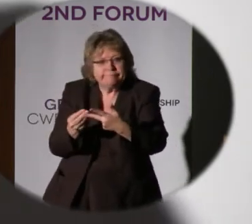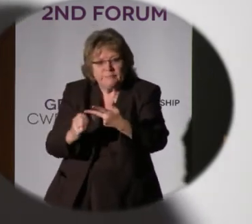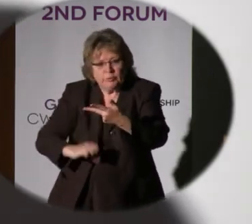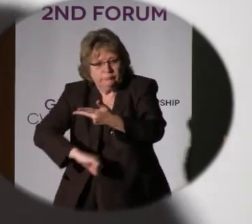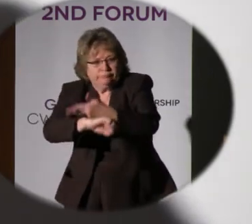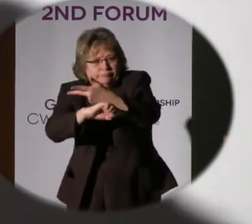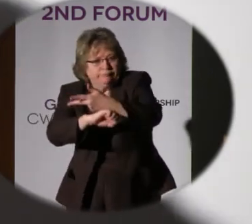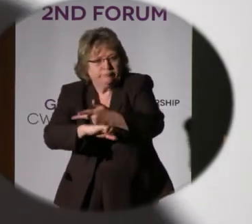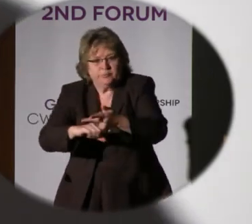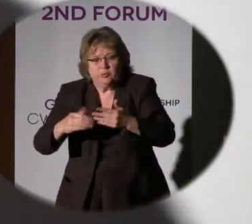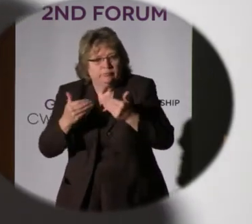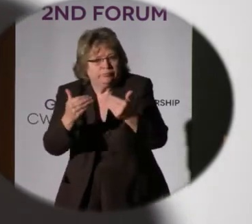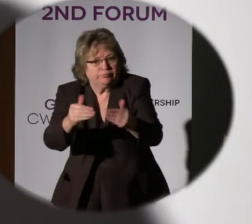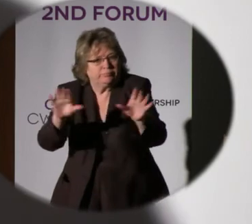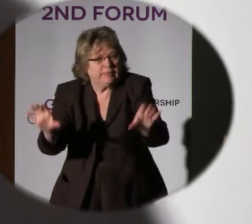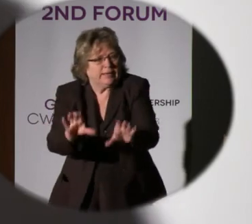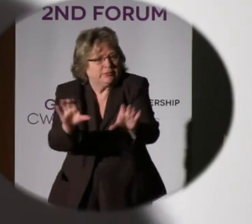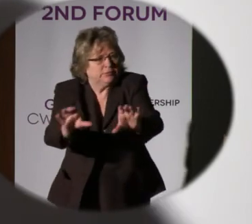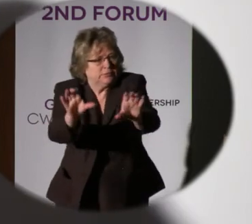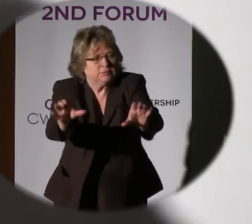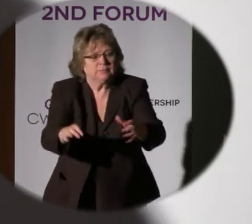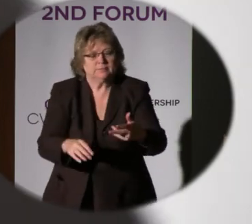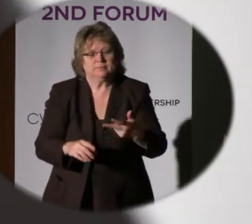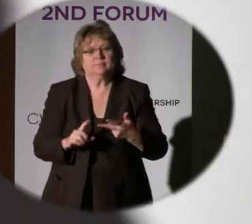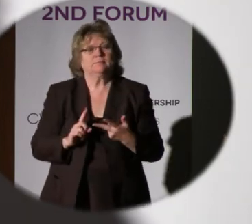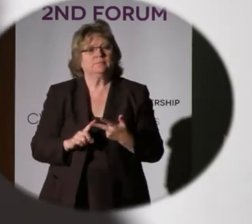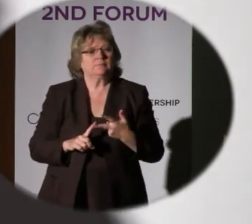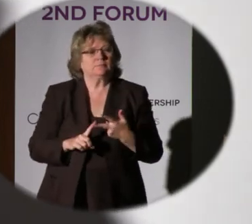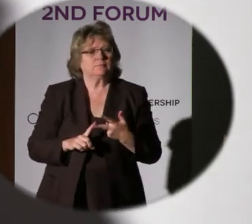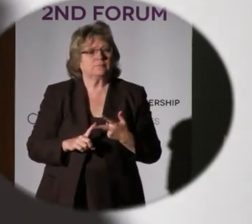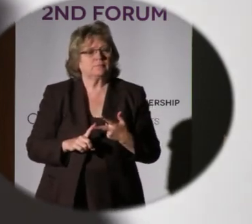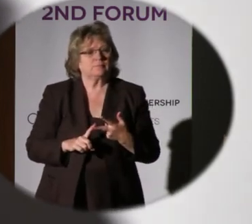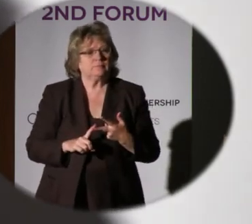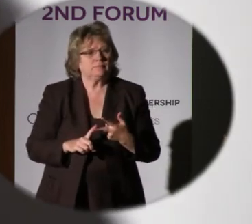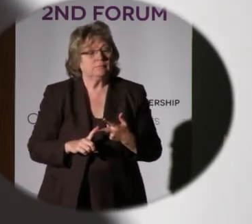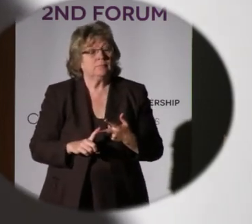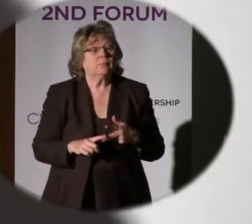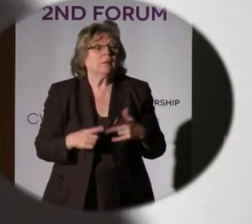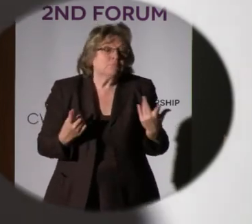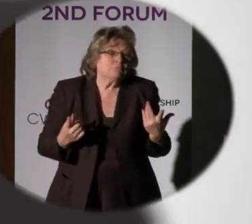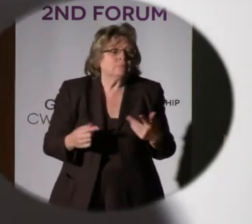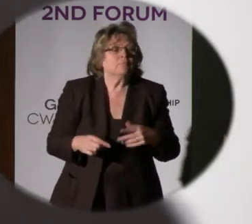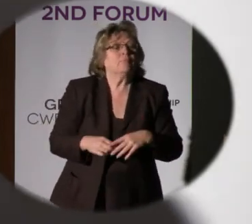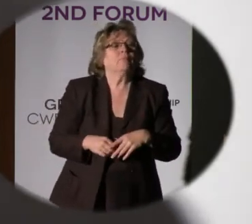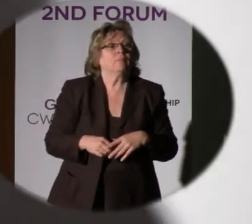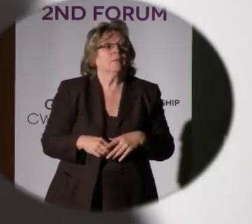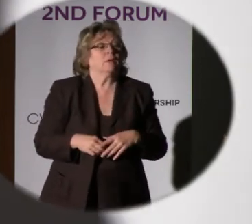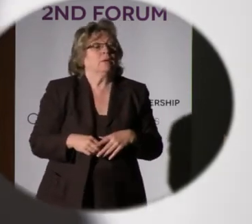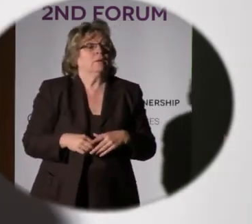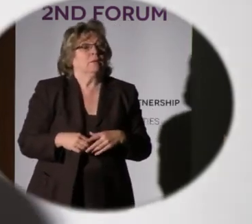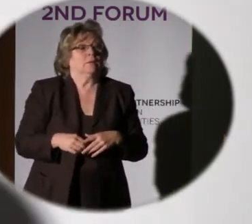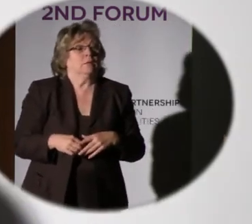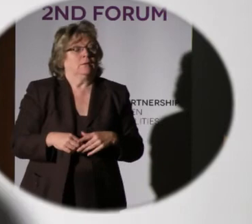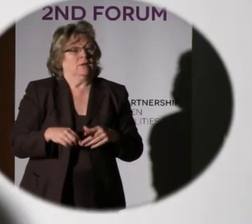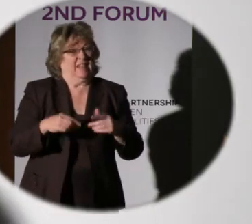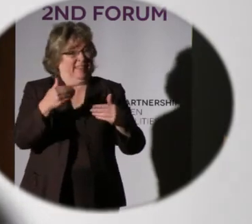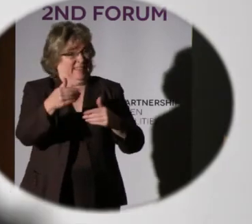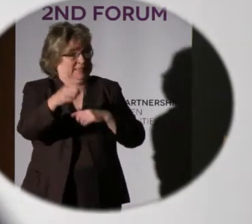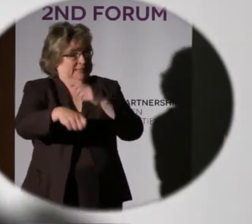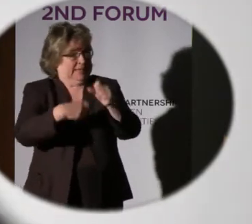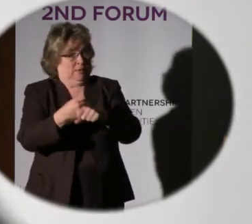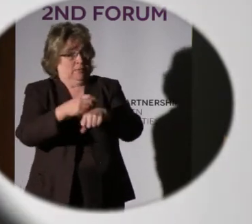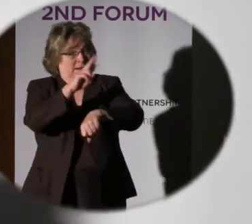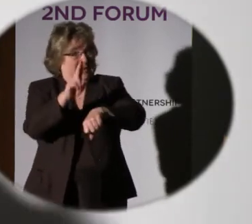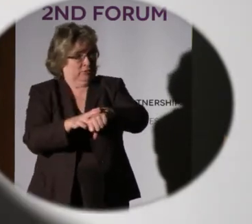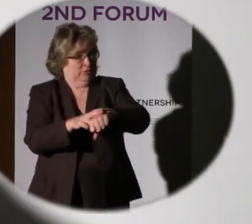will also organize a high-level advocacy meeting that will precede this year's National Children's Summit to